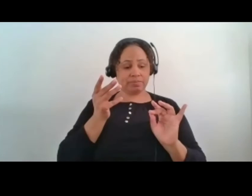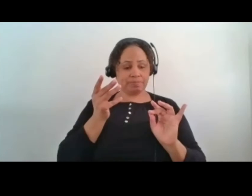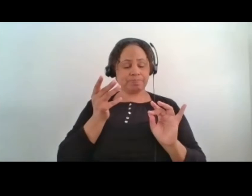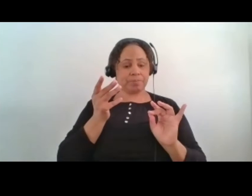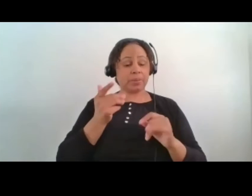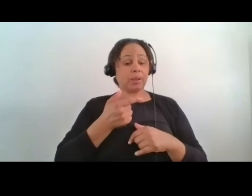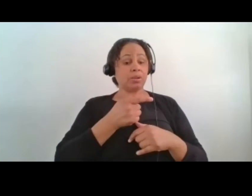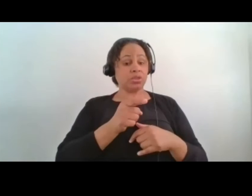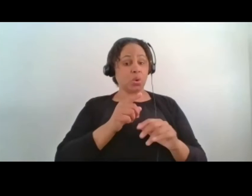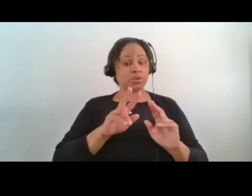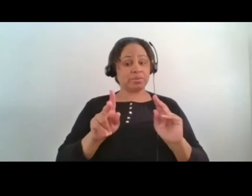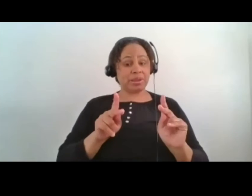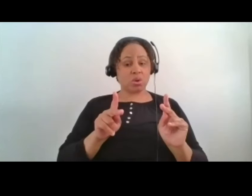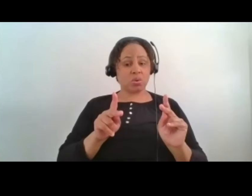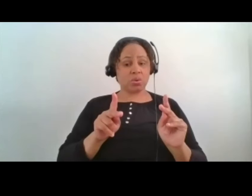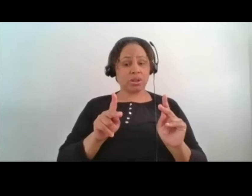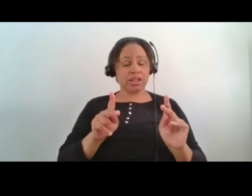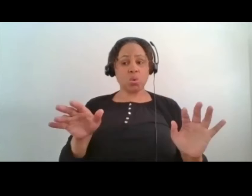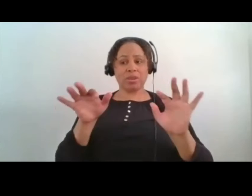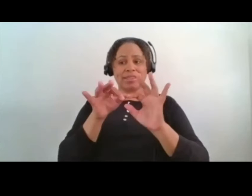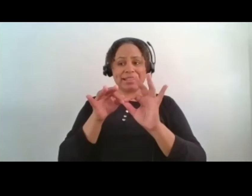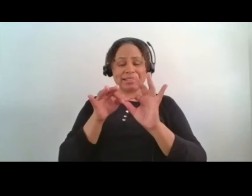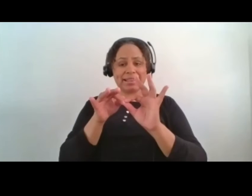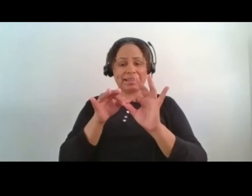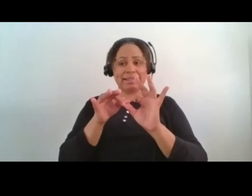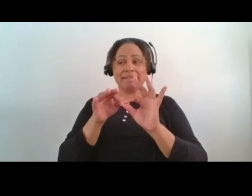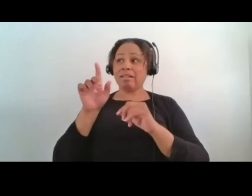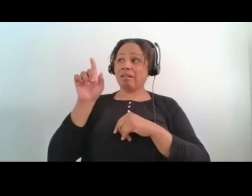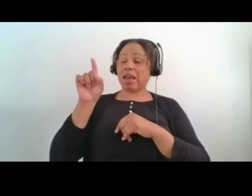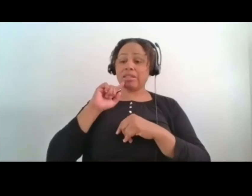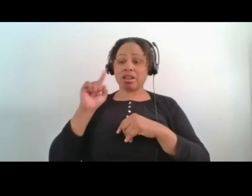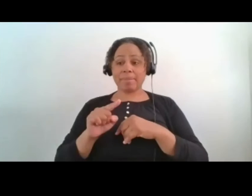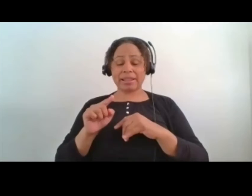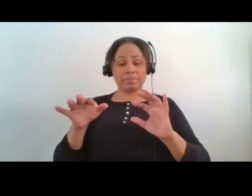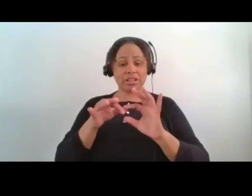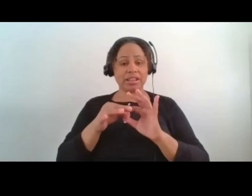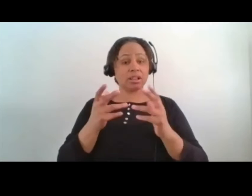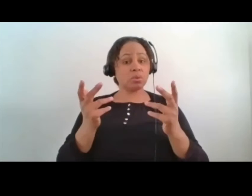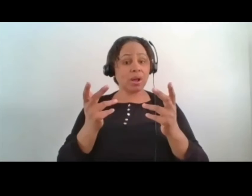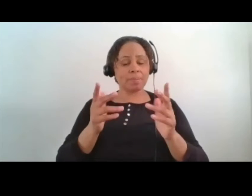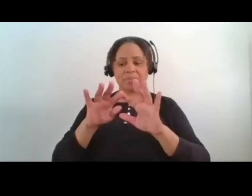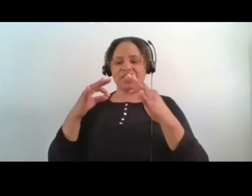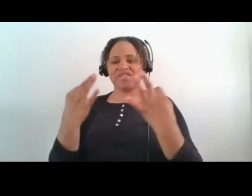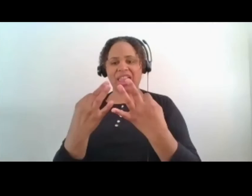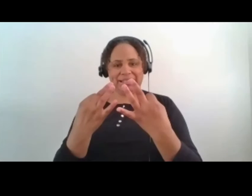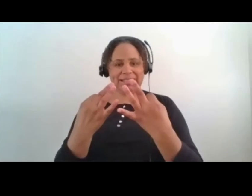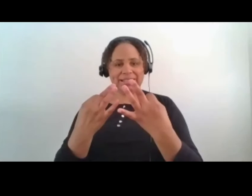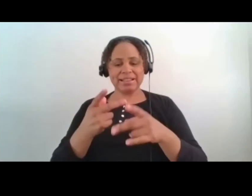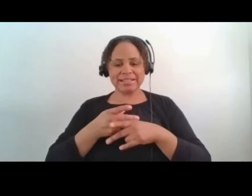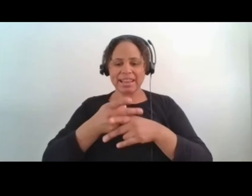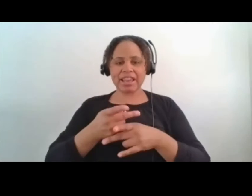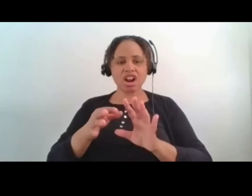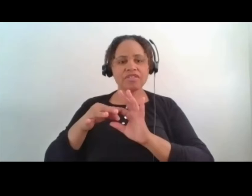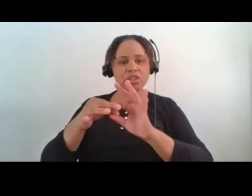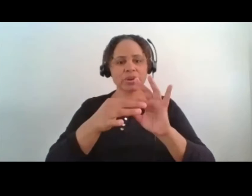link what Allah commands them to link, meaning the families, to connect with the families and to take care of that relationship. So we ask Allah subhanahu wa ta'ala